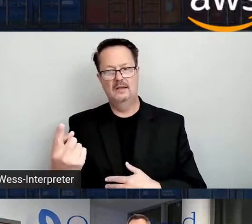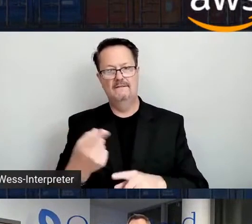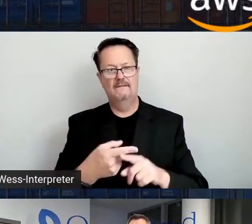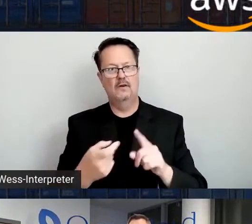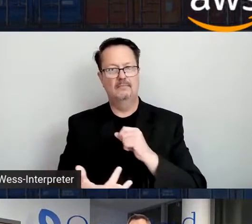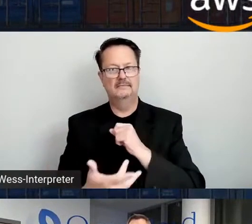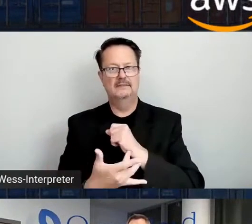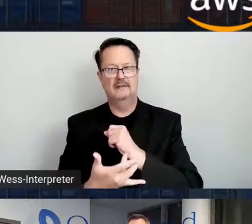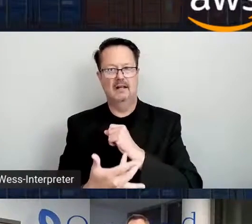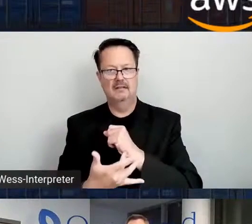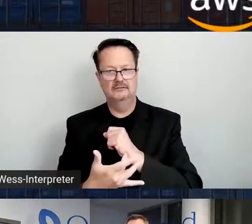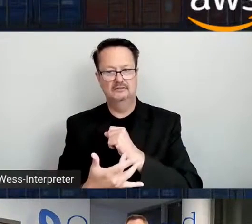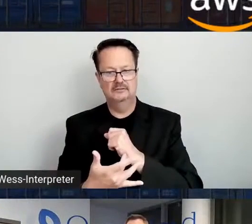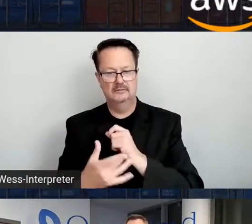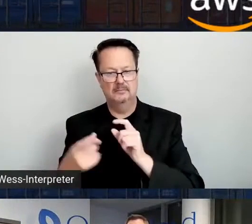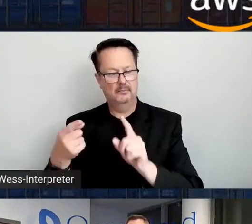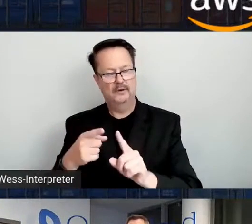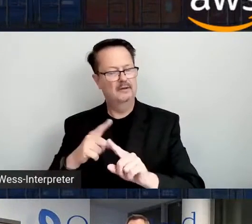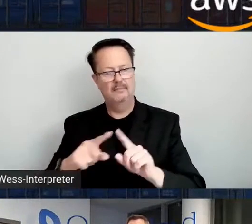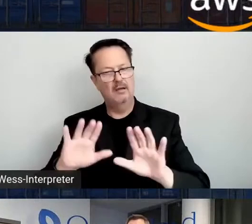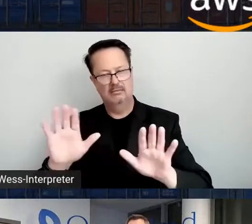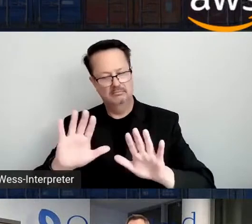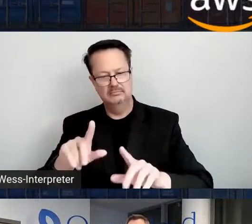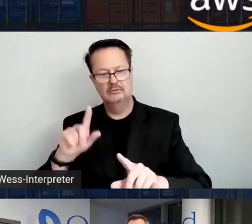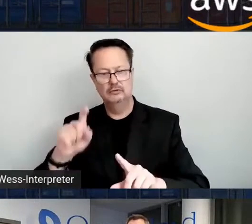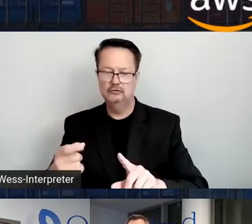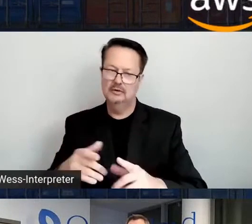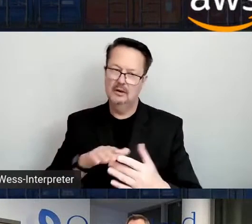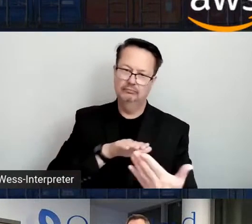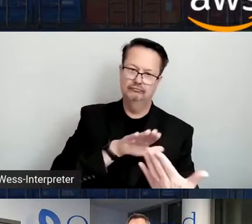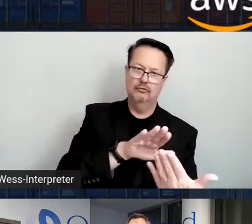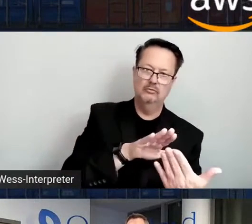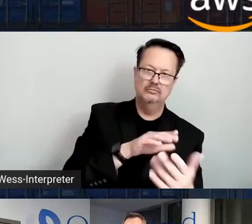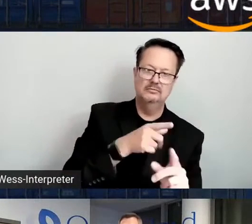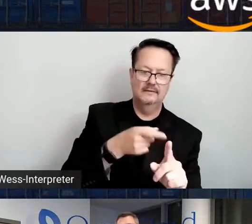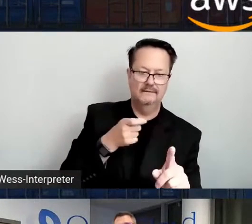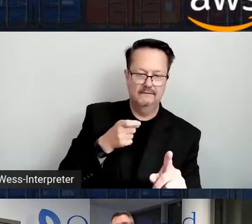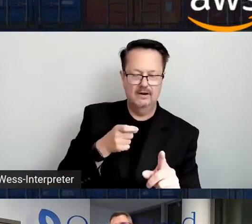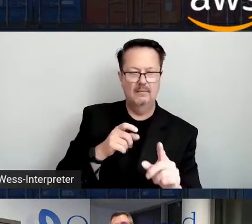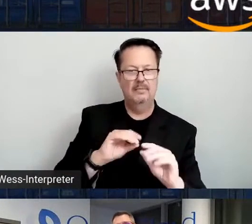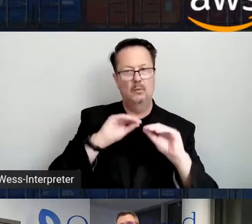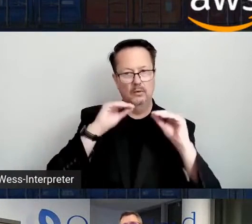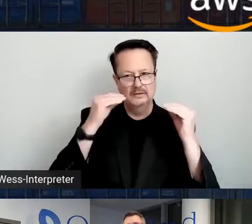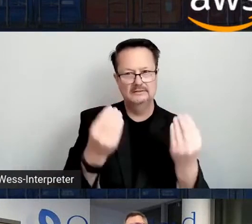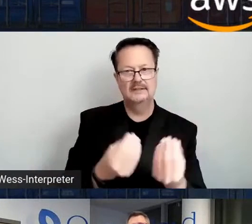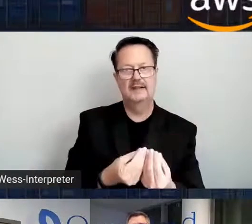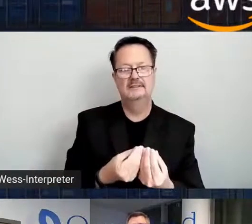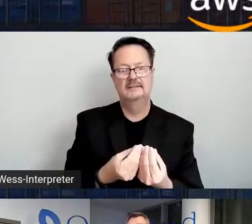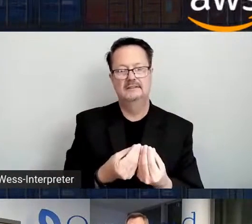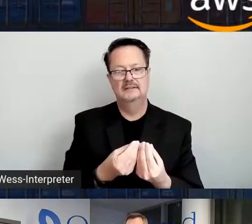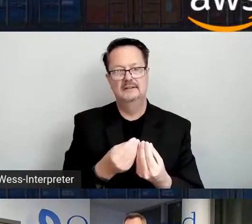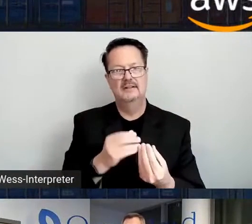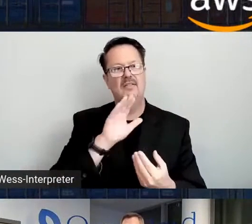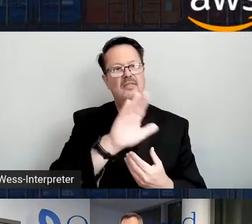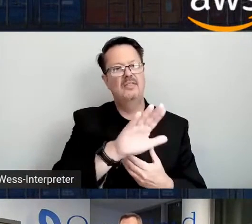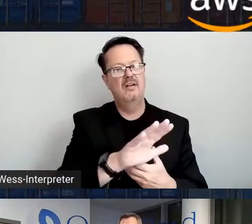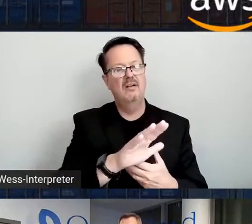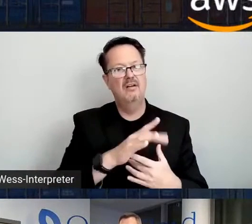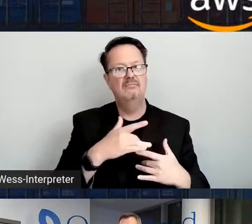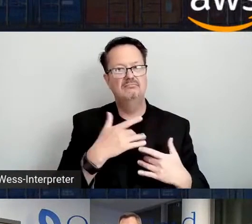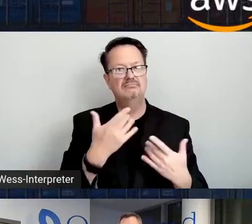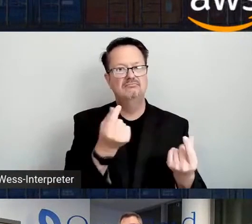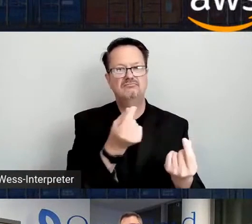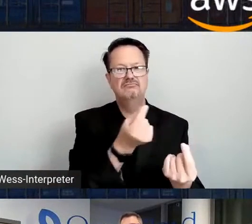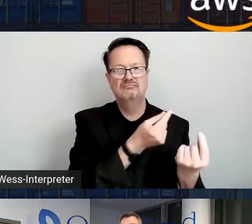technology standpoint, but really approach it at the organization level. And it's not only about